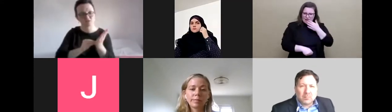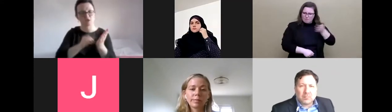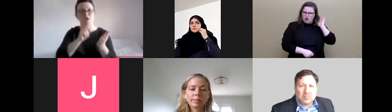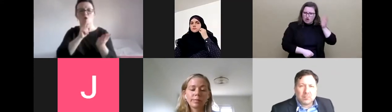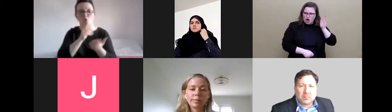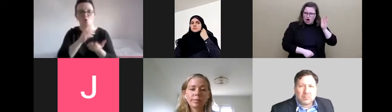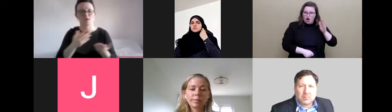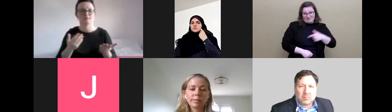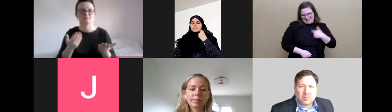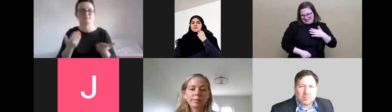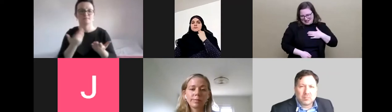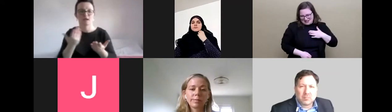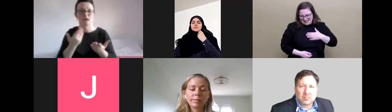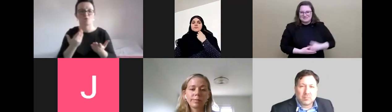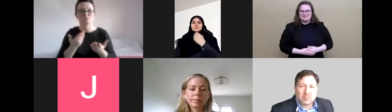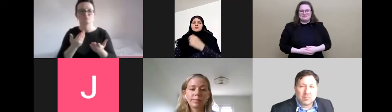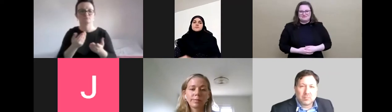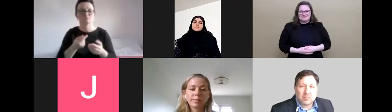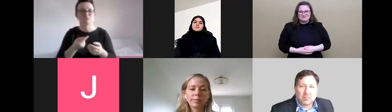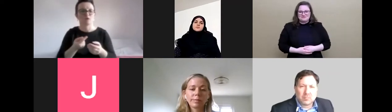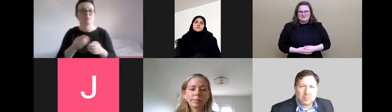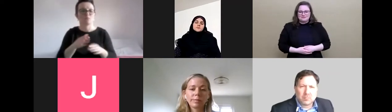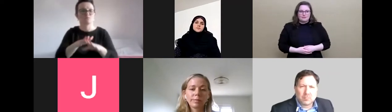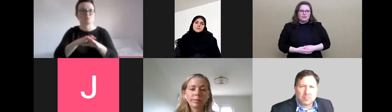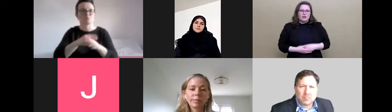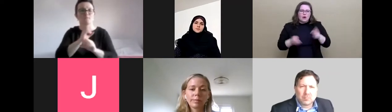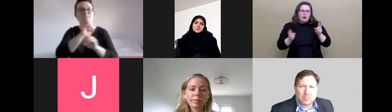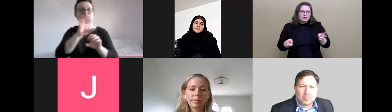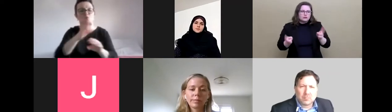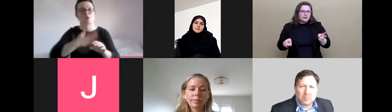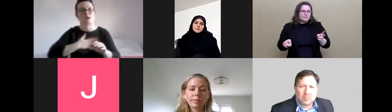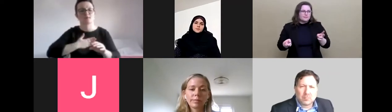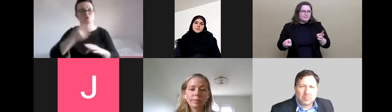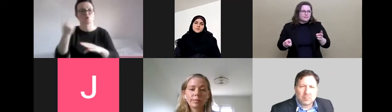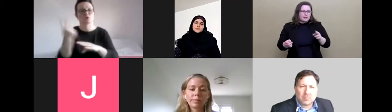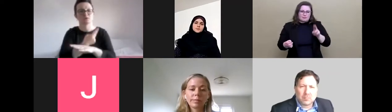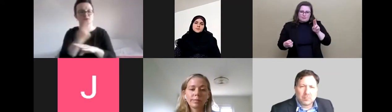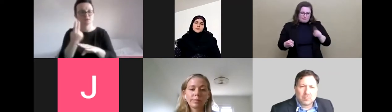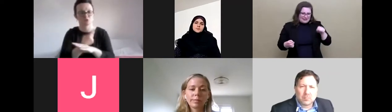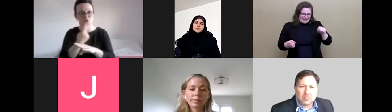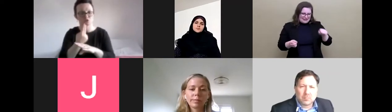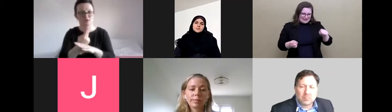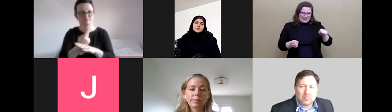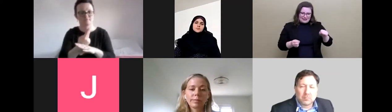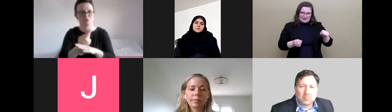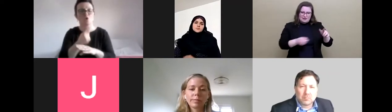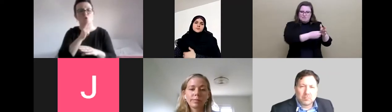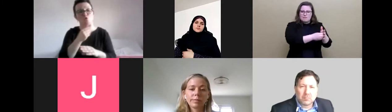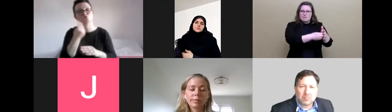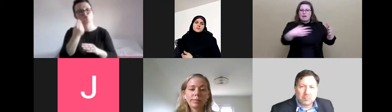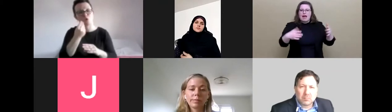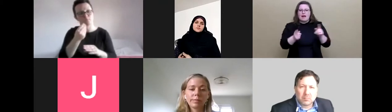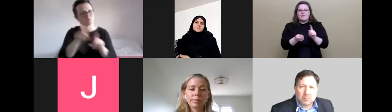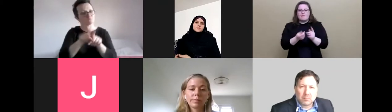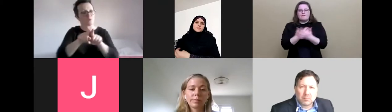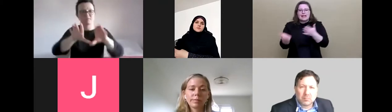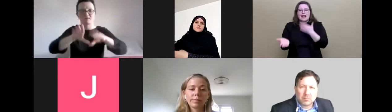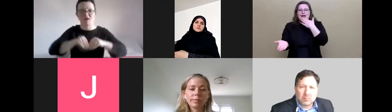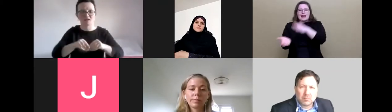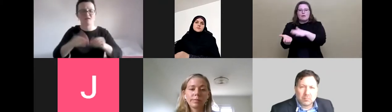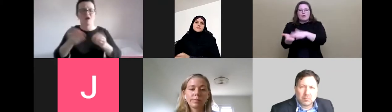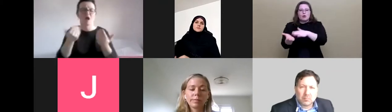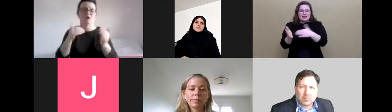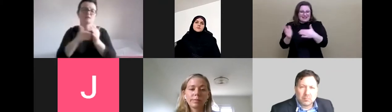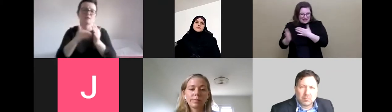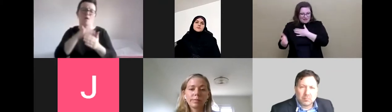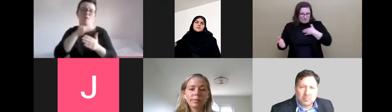opinion and generally, and it actually gave rise to certain recommendations for our country, which